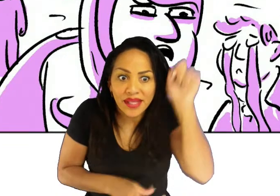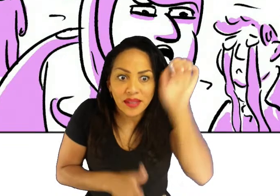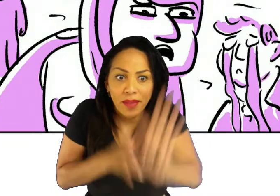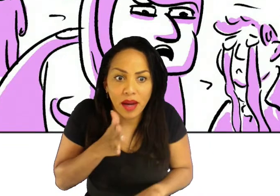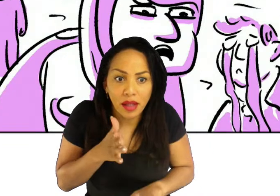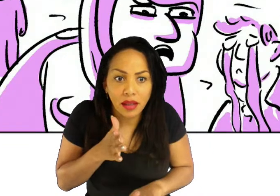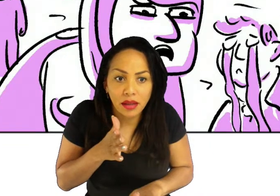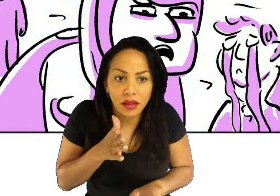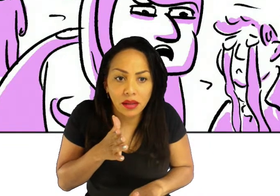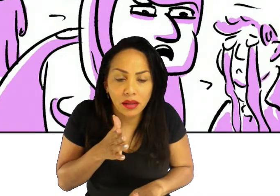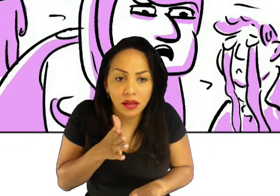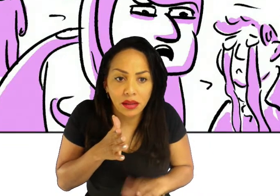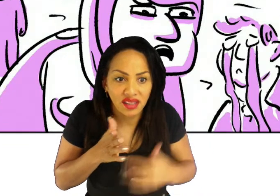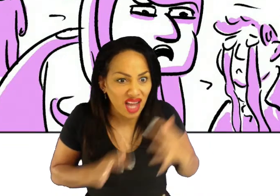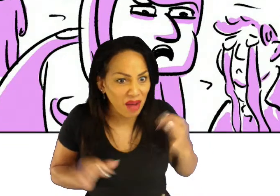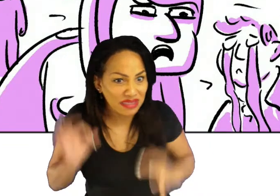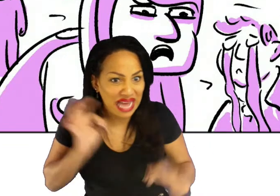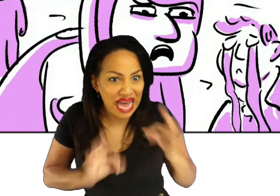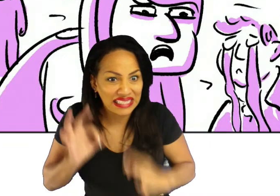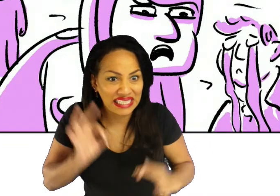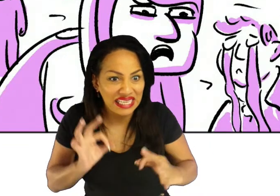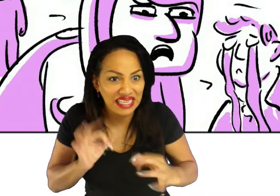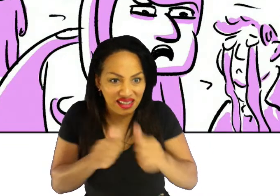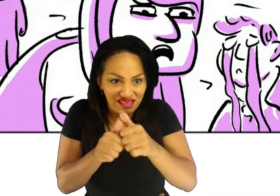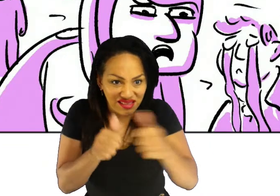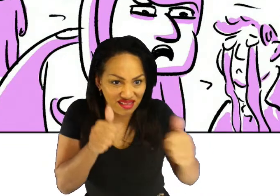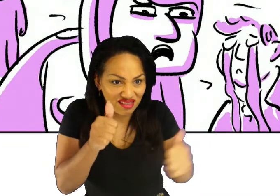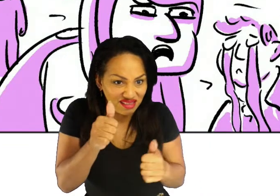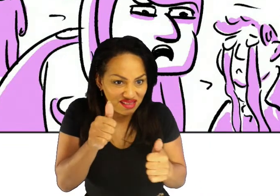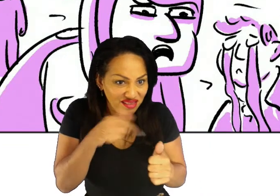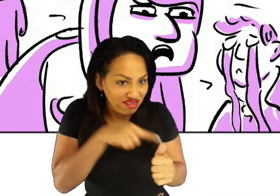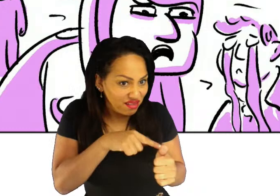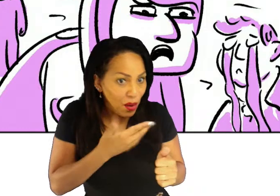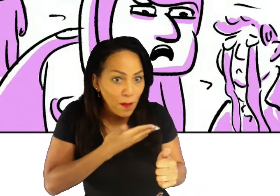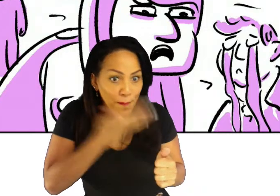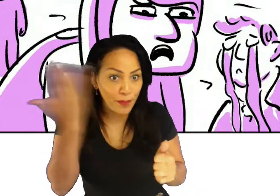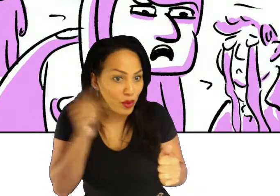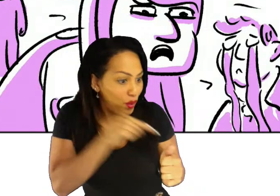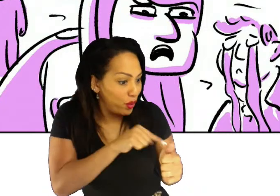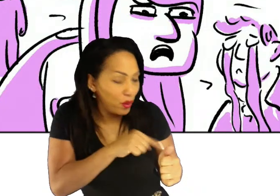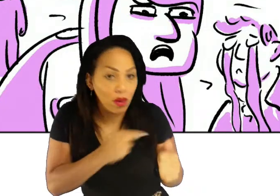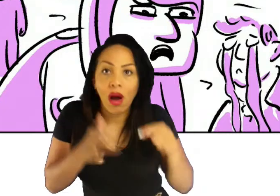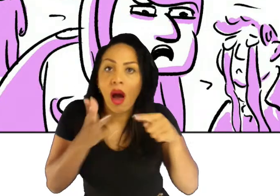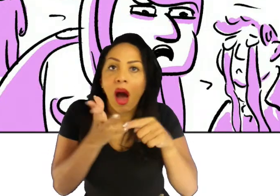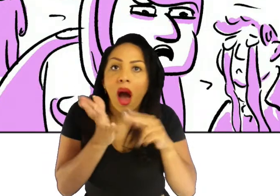went exactly as you might imagine that situation going. And